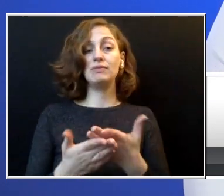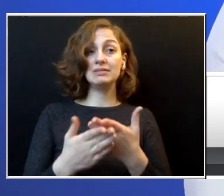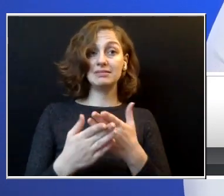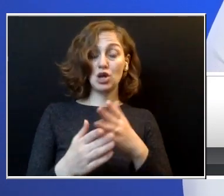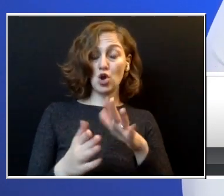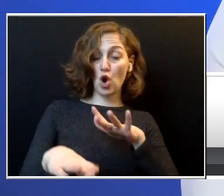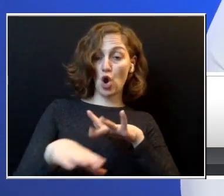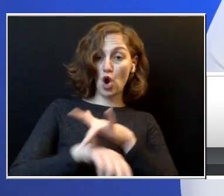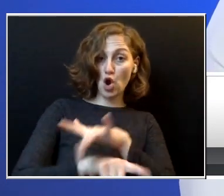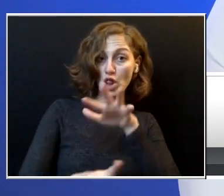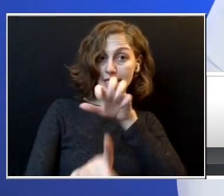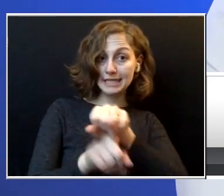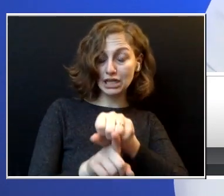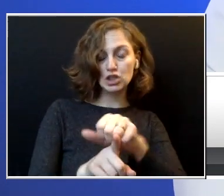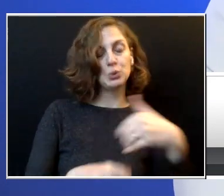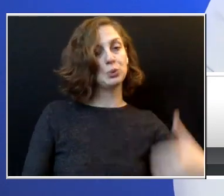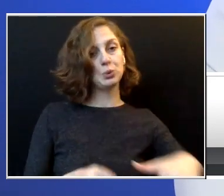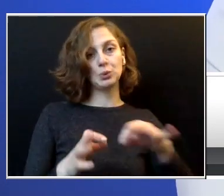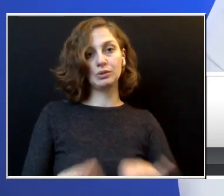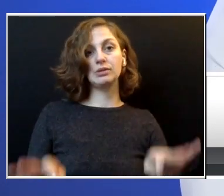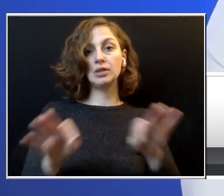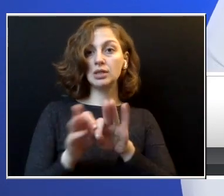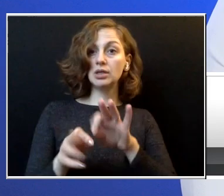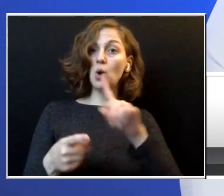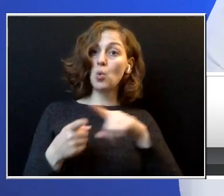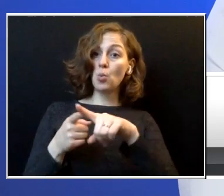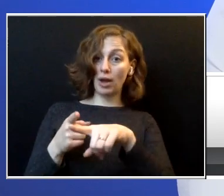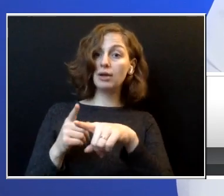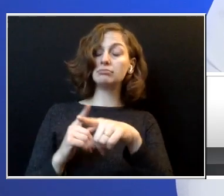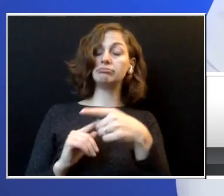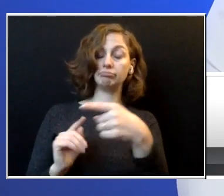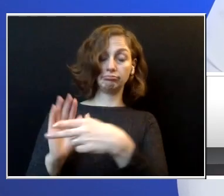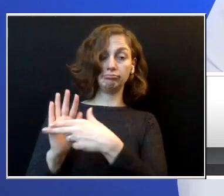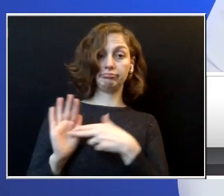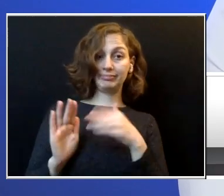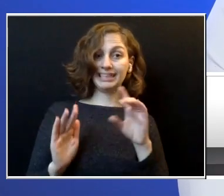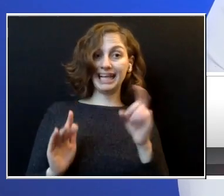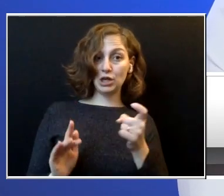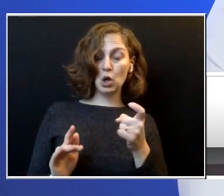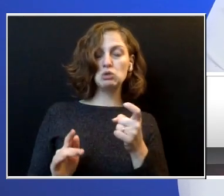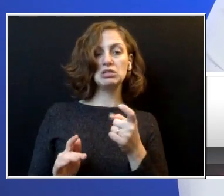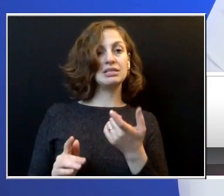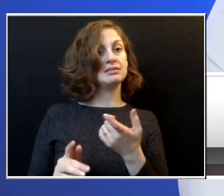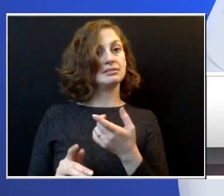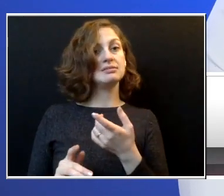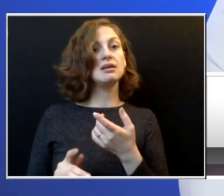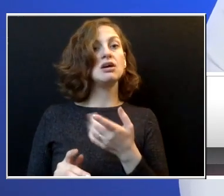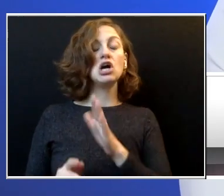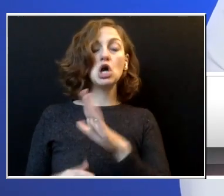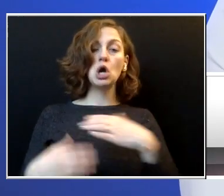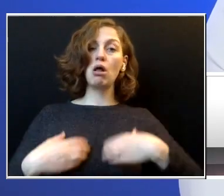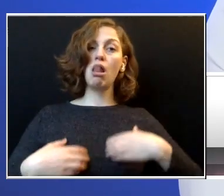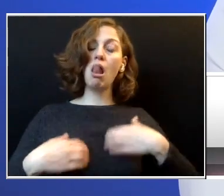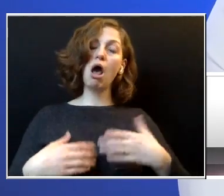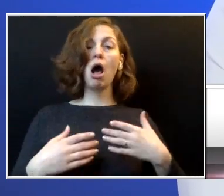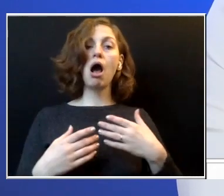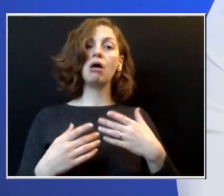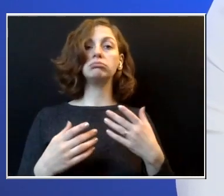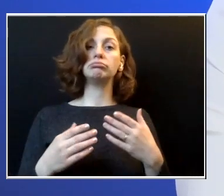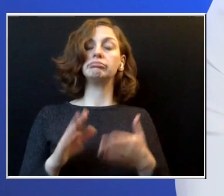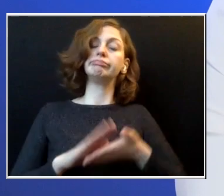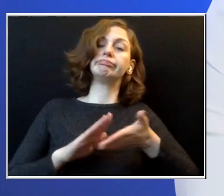still close to 100%, and probably only about 5% of the lung was affected by the fibrosis. It was very clear that that's what it was, and